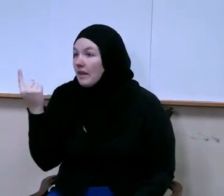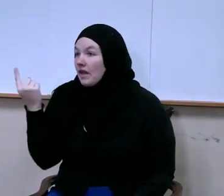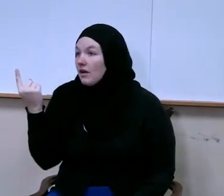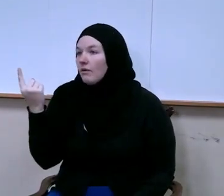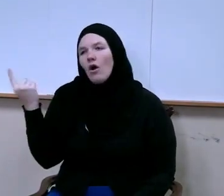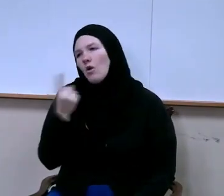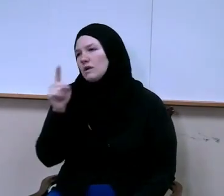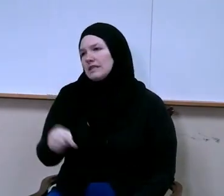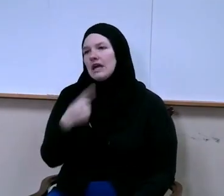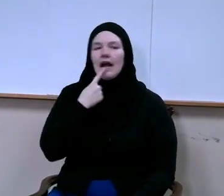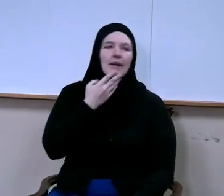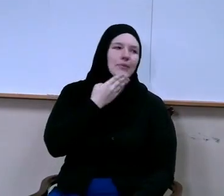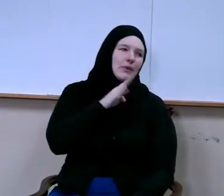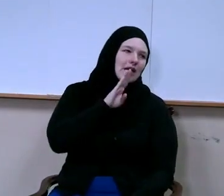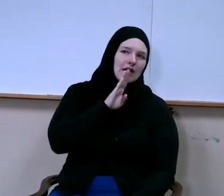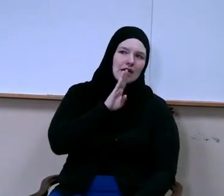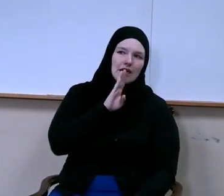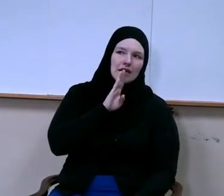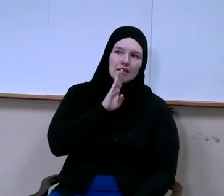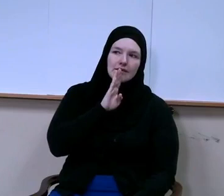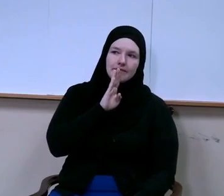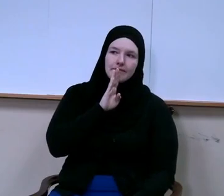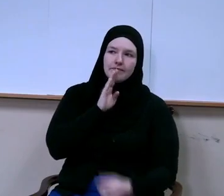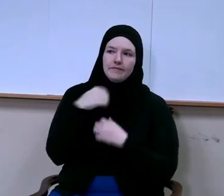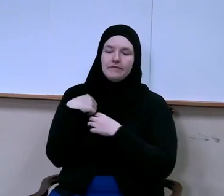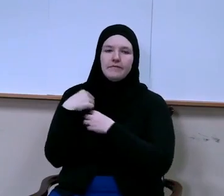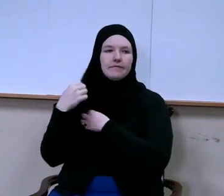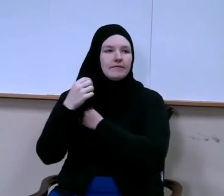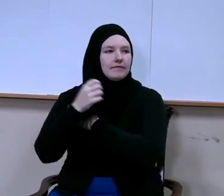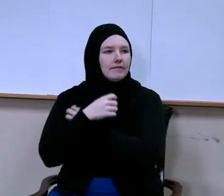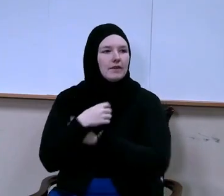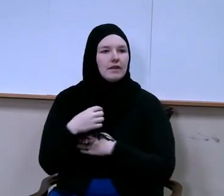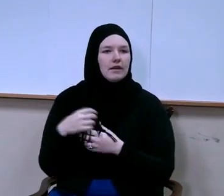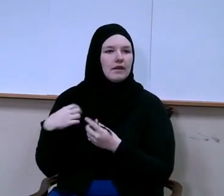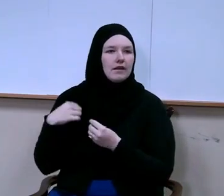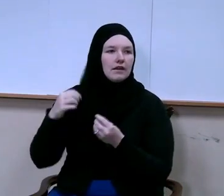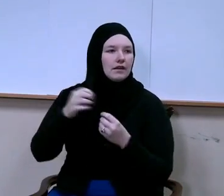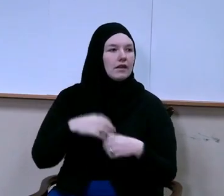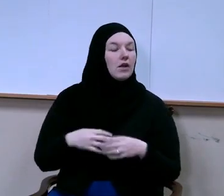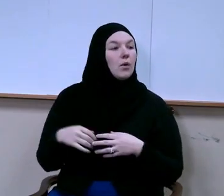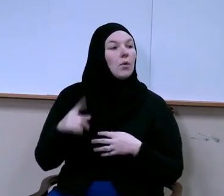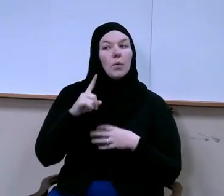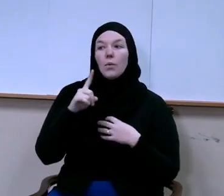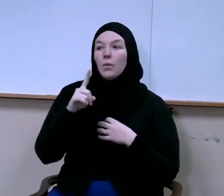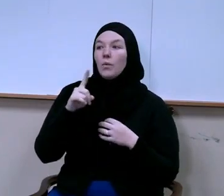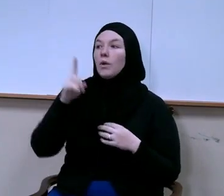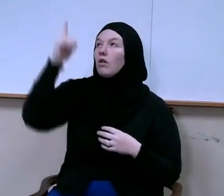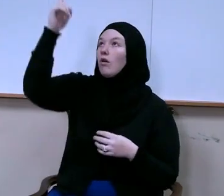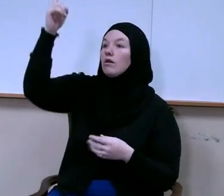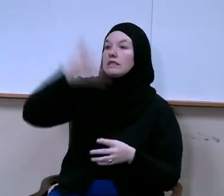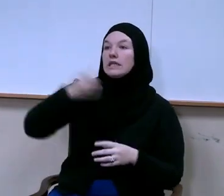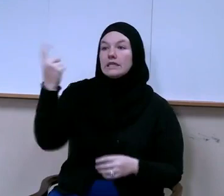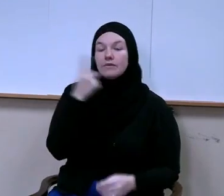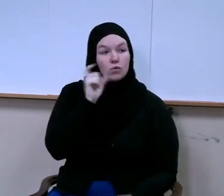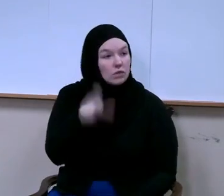say Alhamdulillah. Because when He takes something away, He is only taking either something you don't